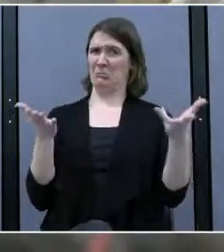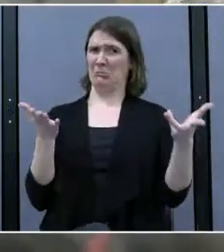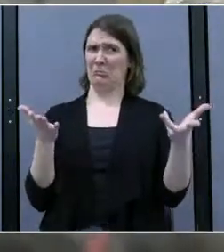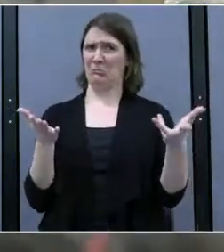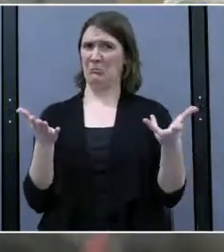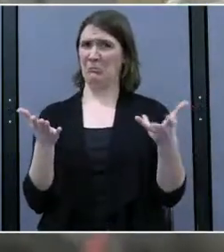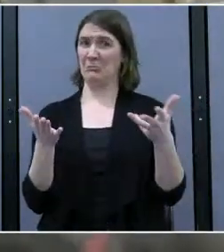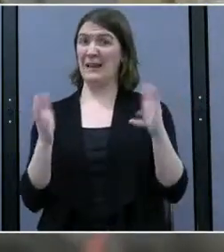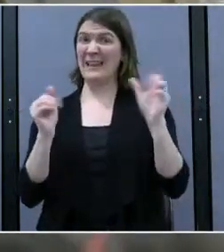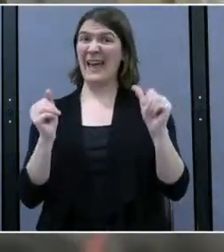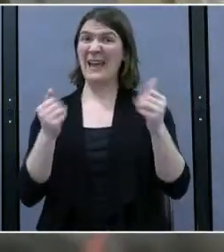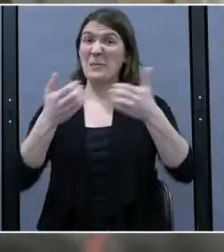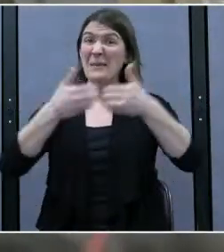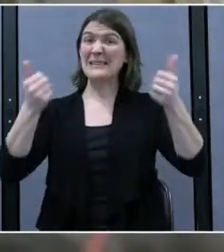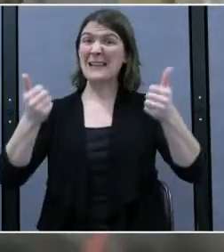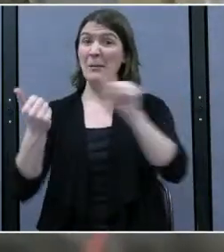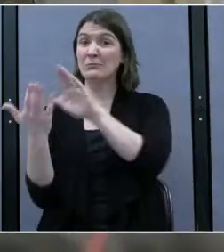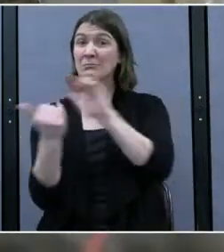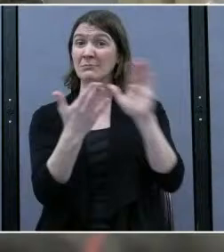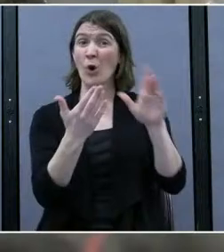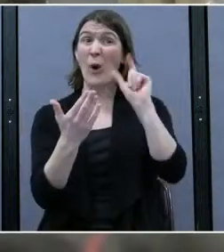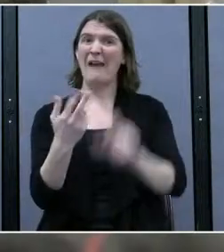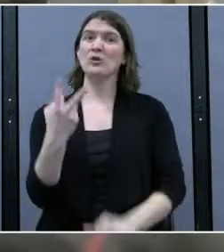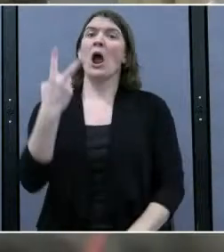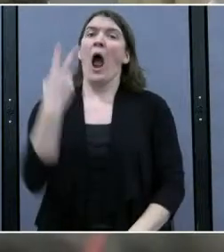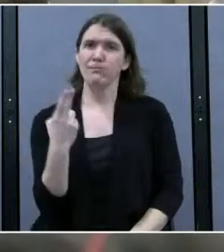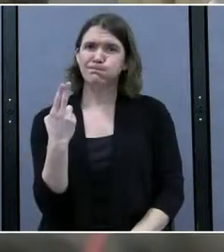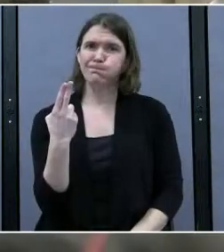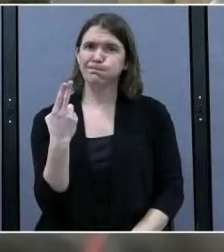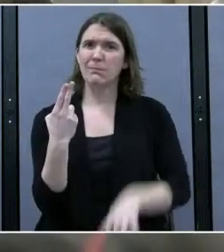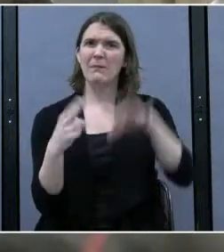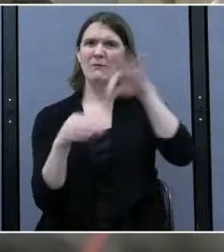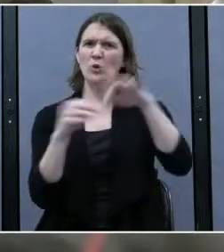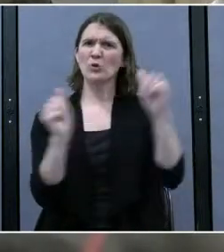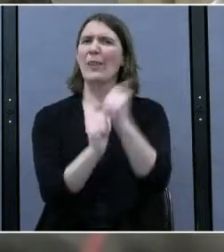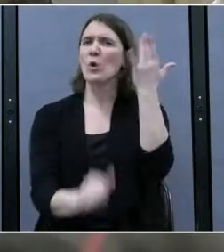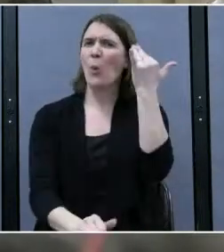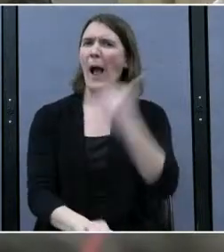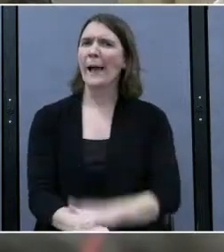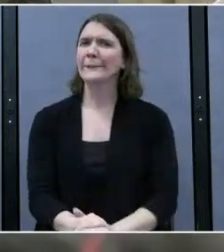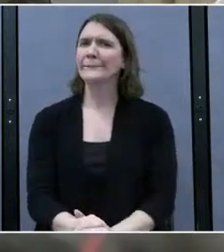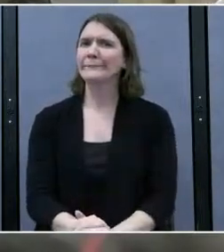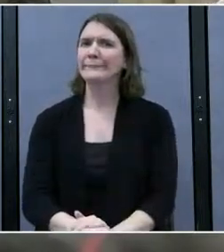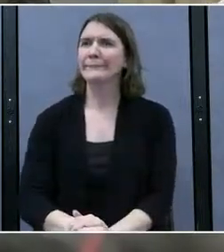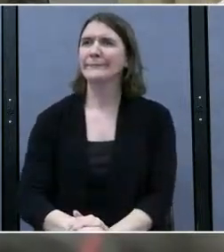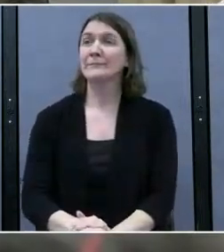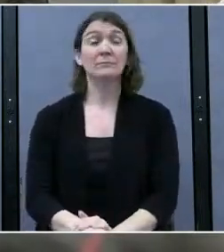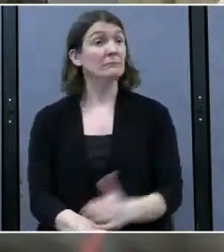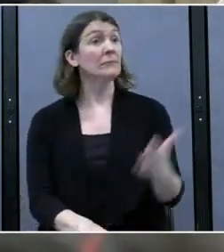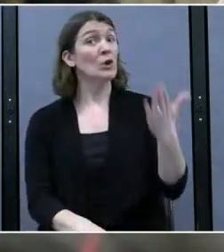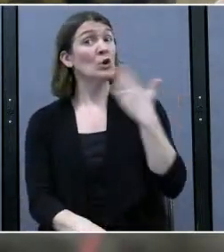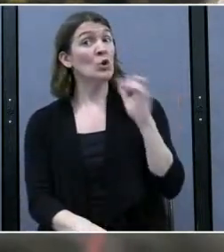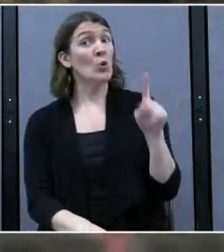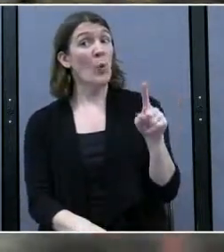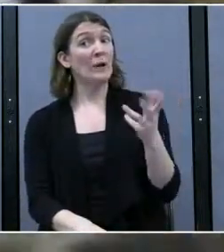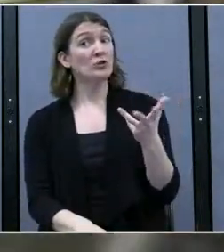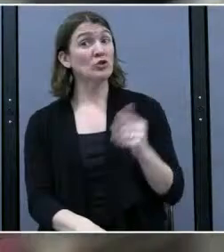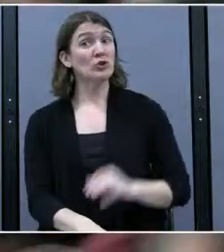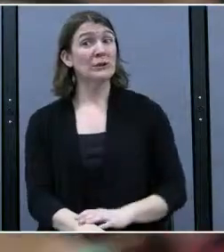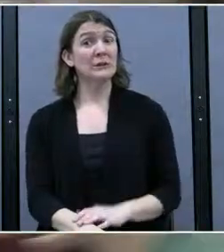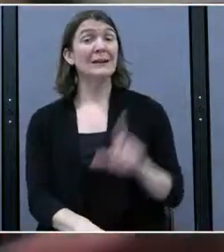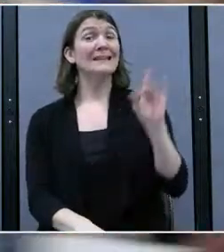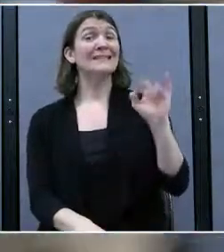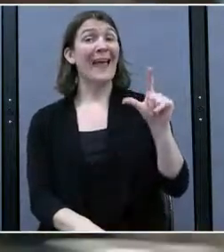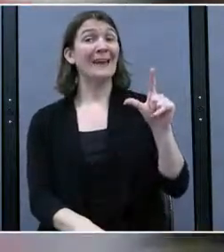they can be dealt with separately or whether they have to be voted on as one thing. It's a great question. We